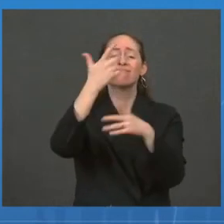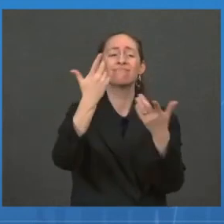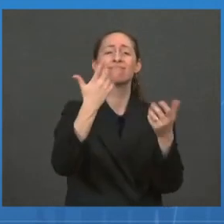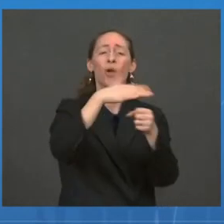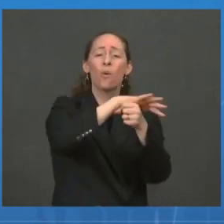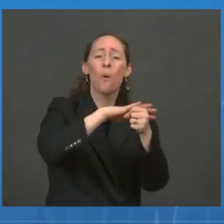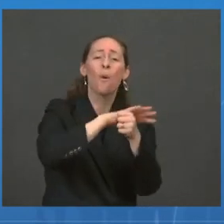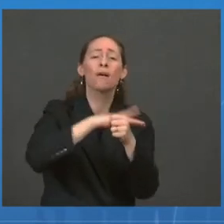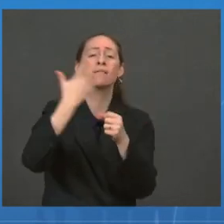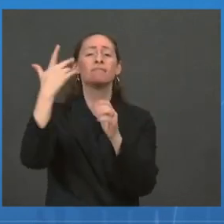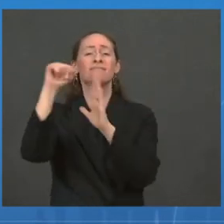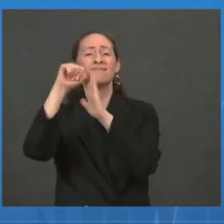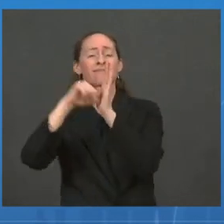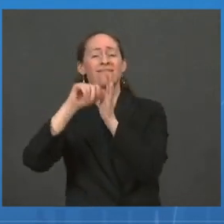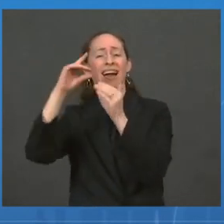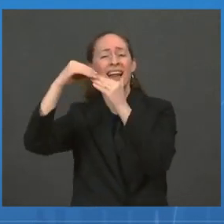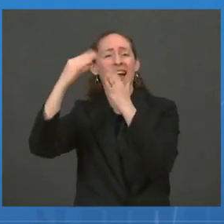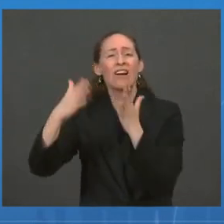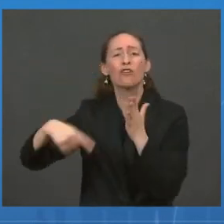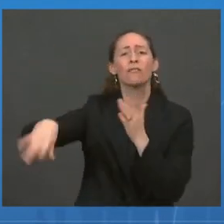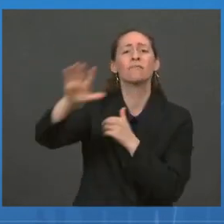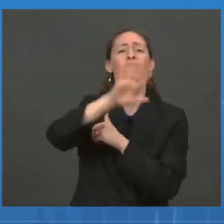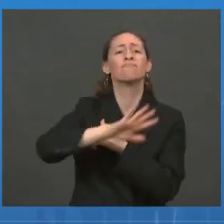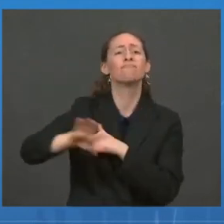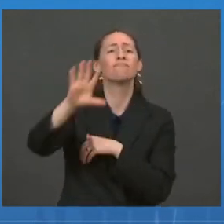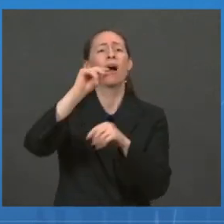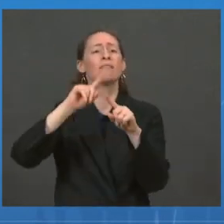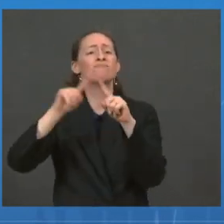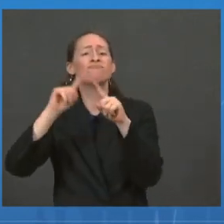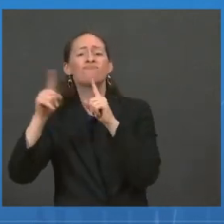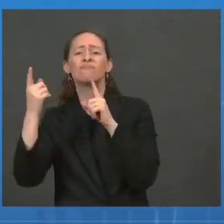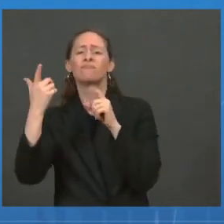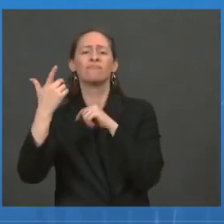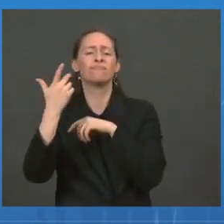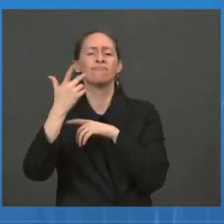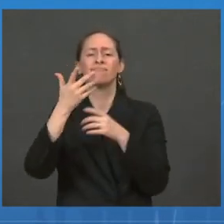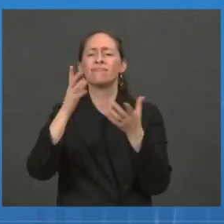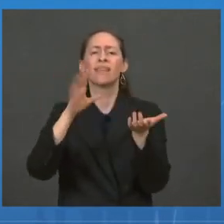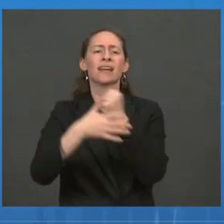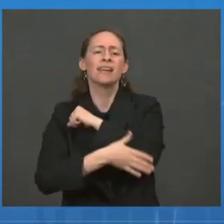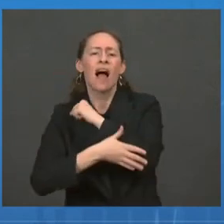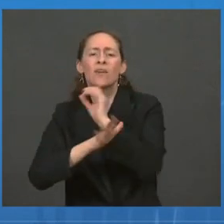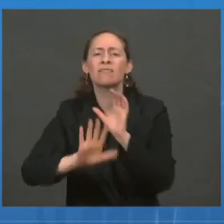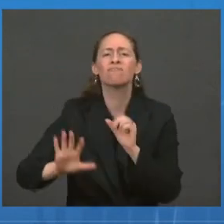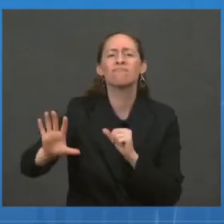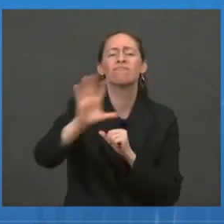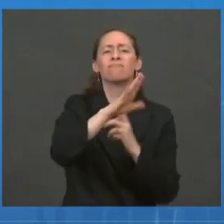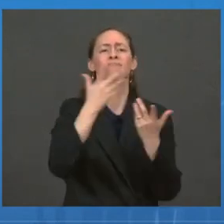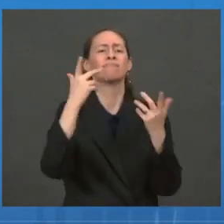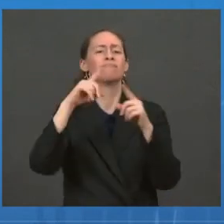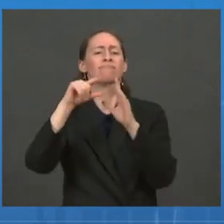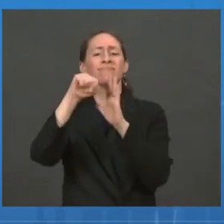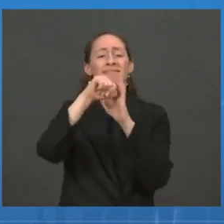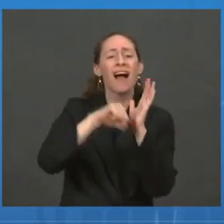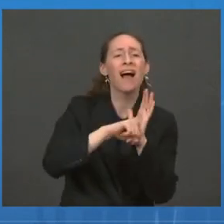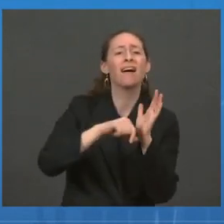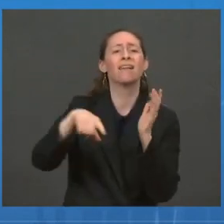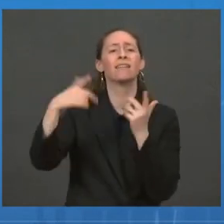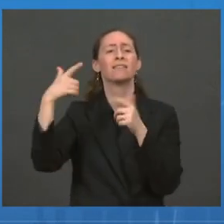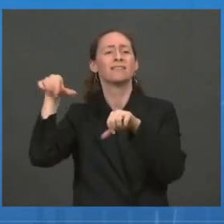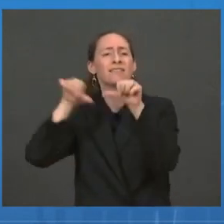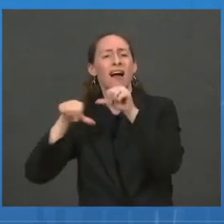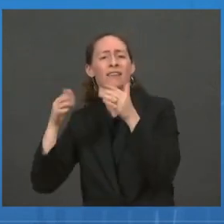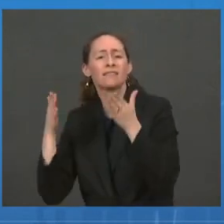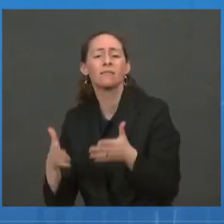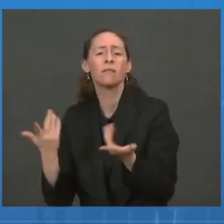city health officials state epidemiologists state laboratory directors and partners from public health organizations and we